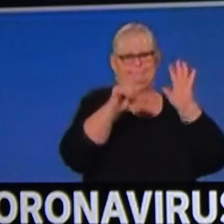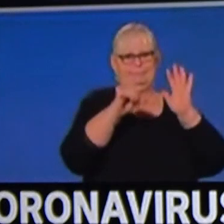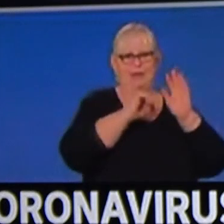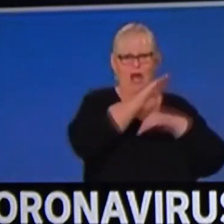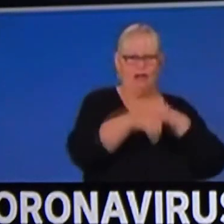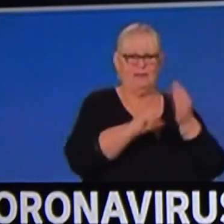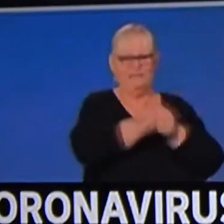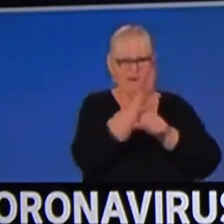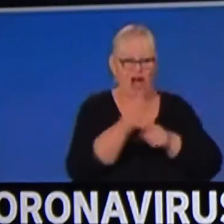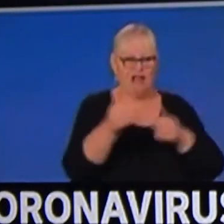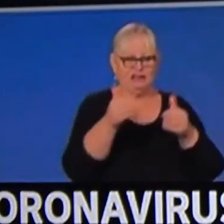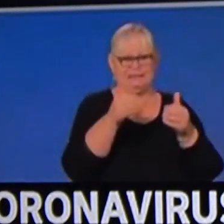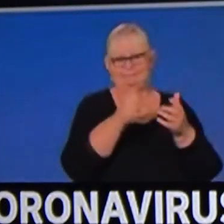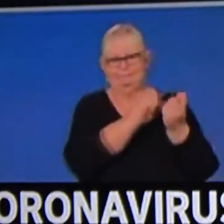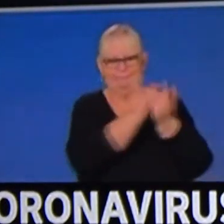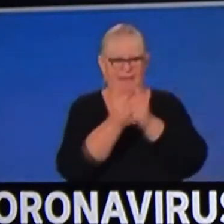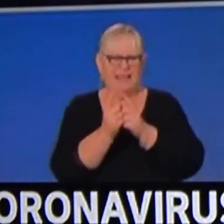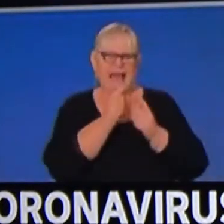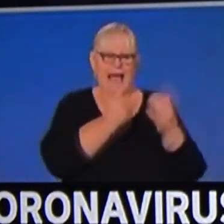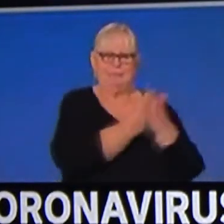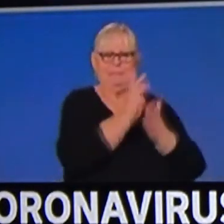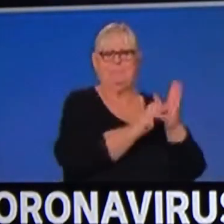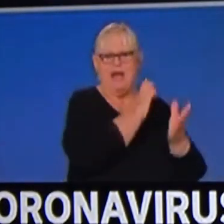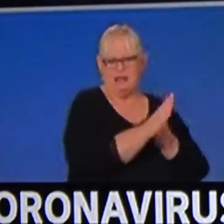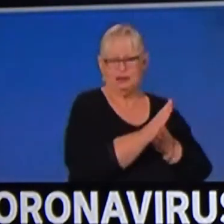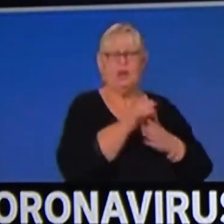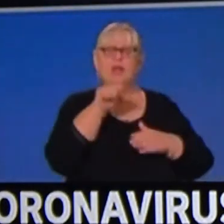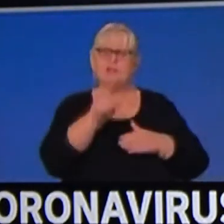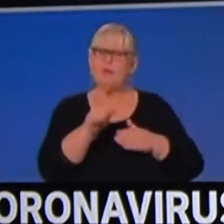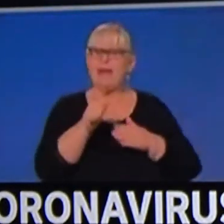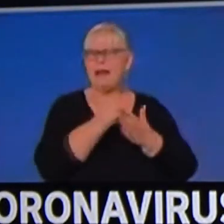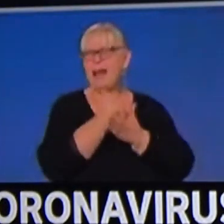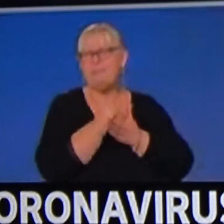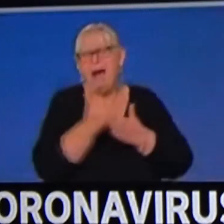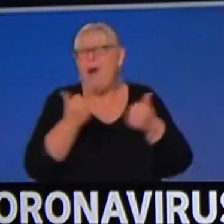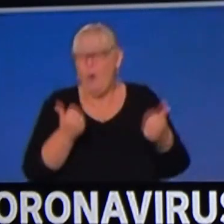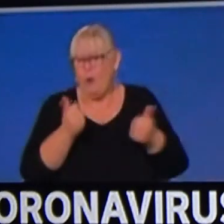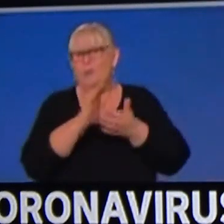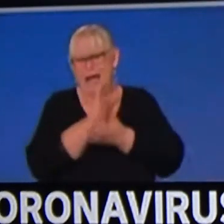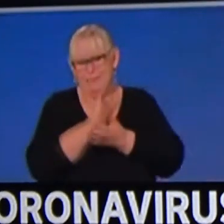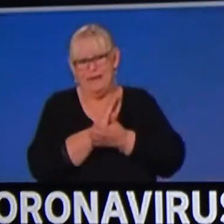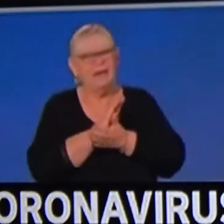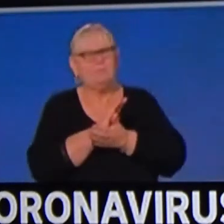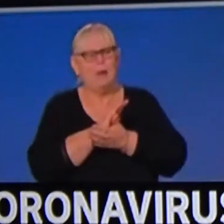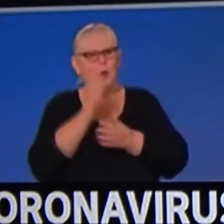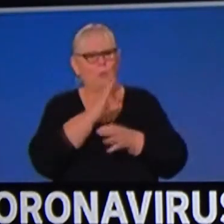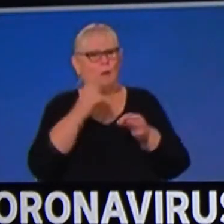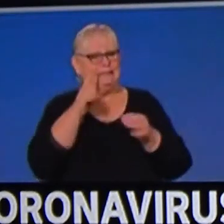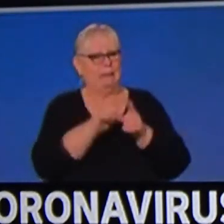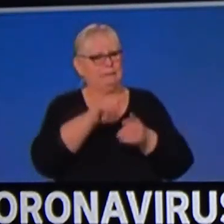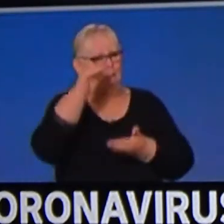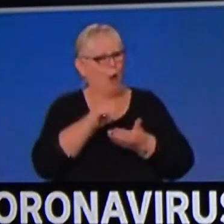economy towards the back end of March. And while that figure is welcome, we know that is the best figure we're going to see for some